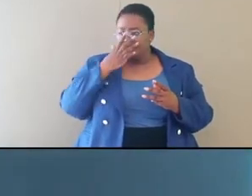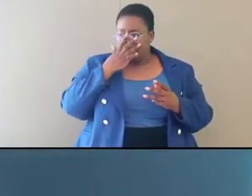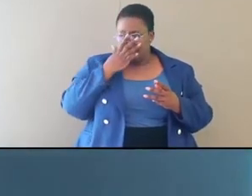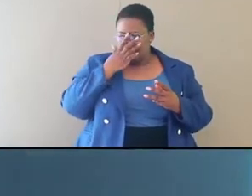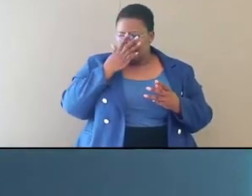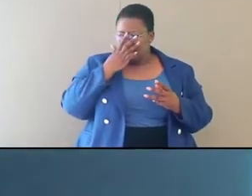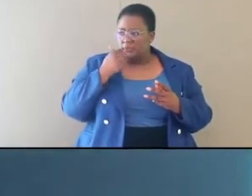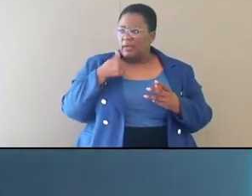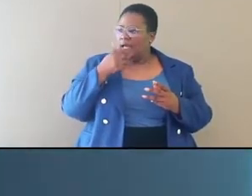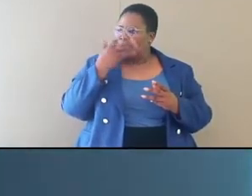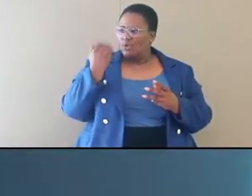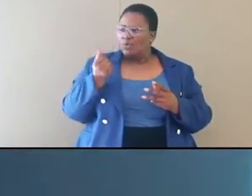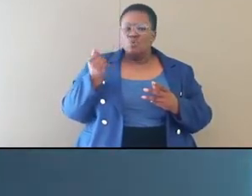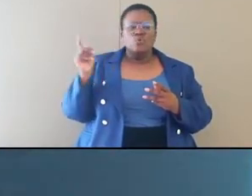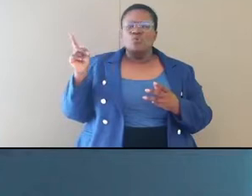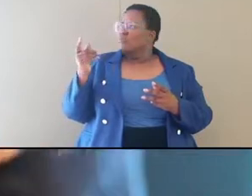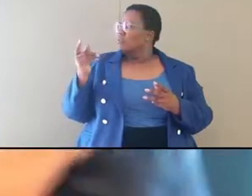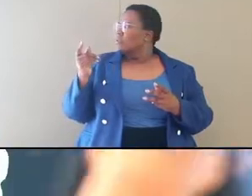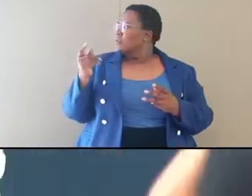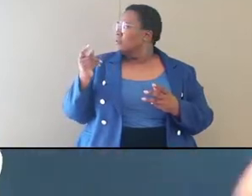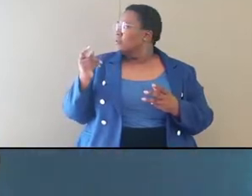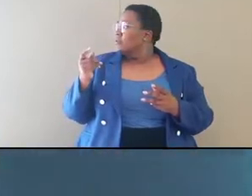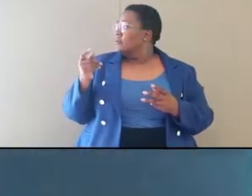don't know how much time they said you have.